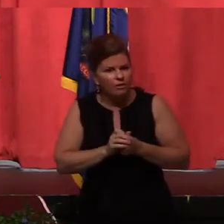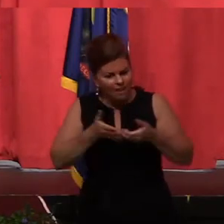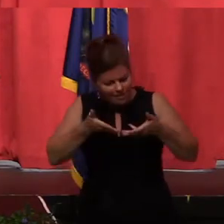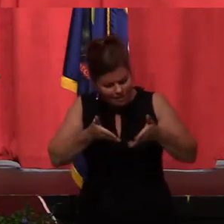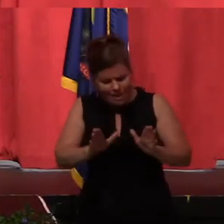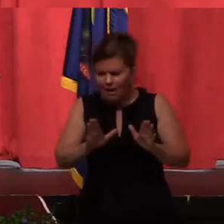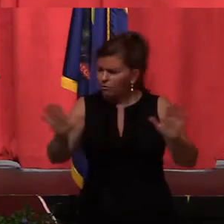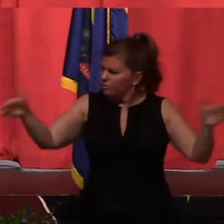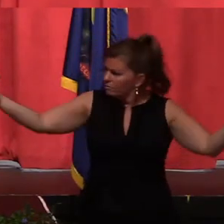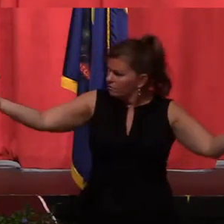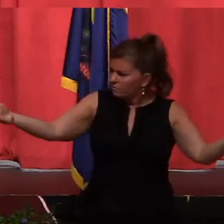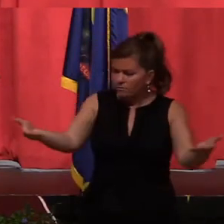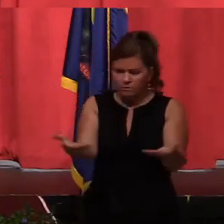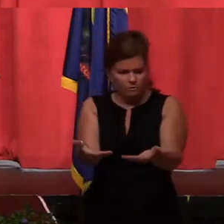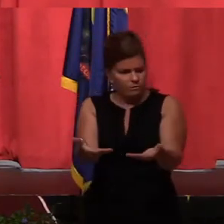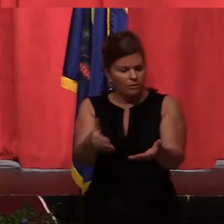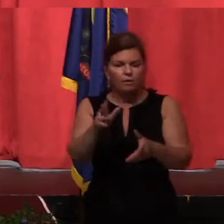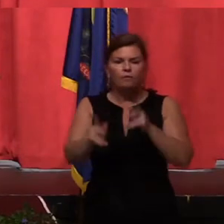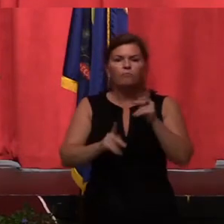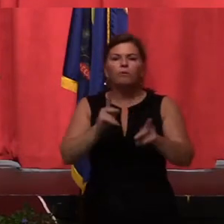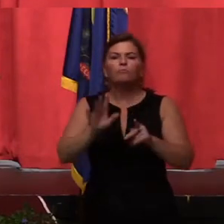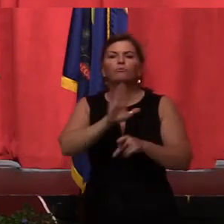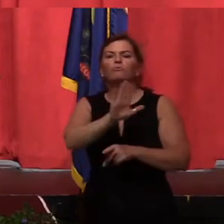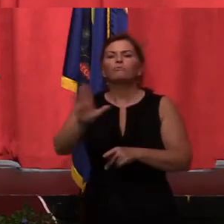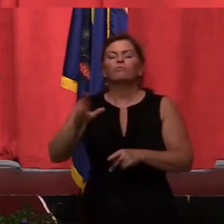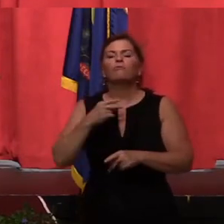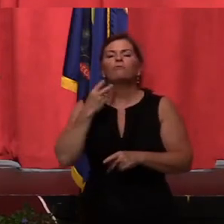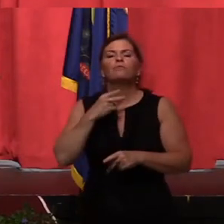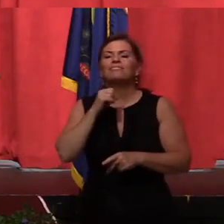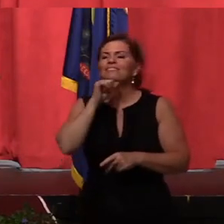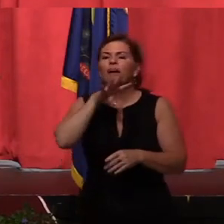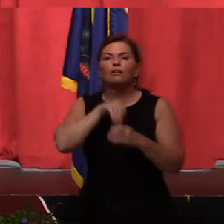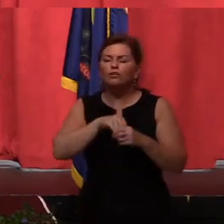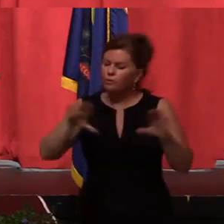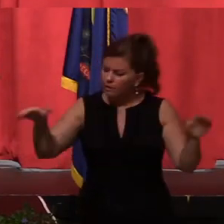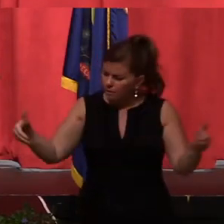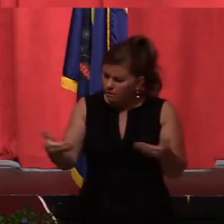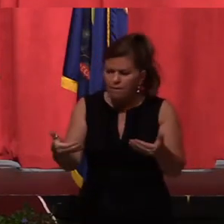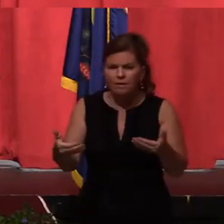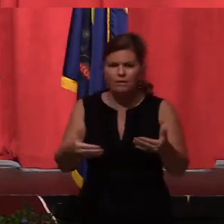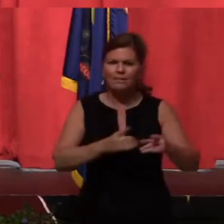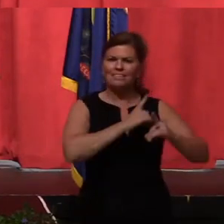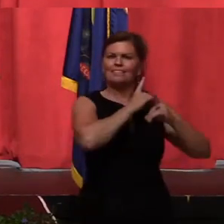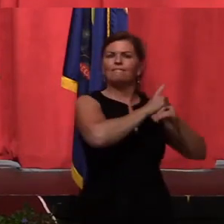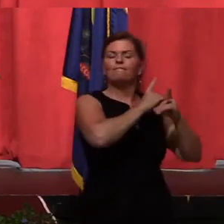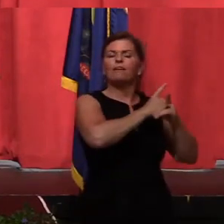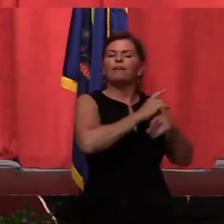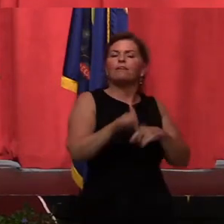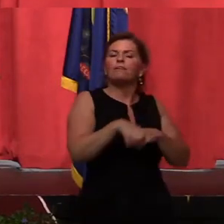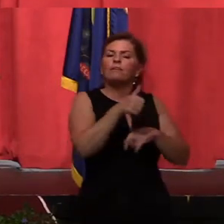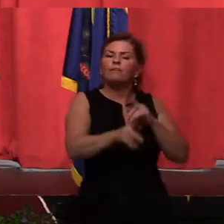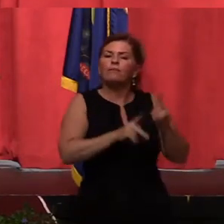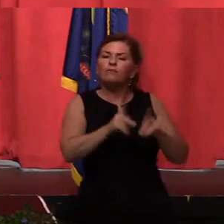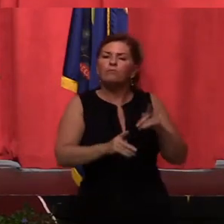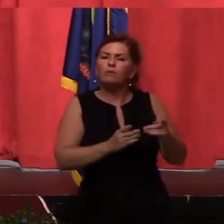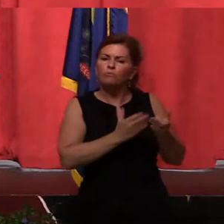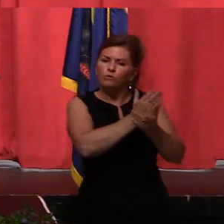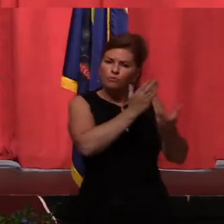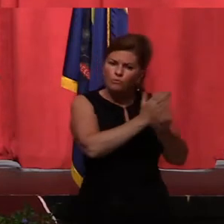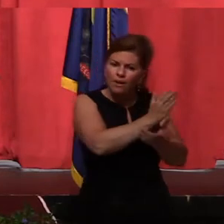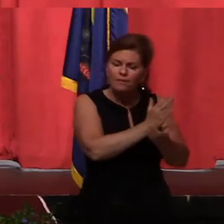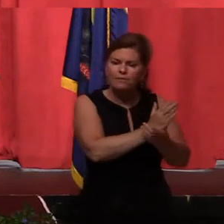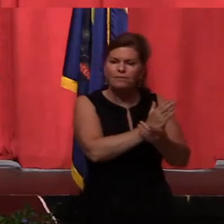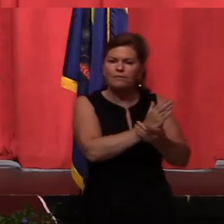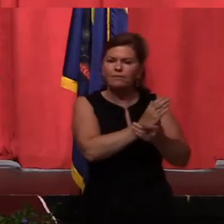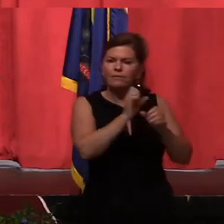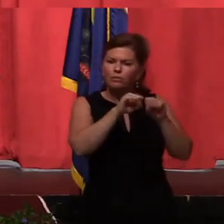voices haven't been or aren't included at the table. Defend others' right to social and racial justice and